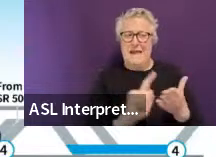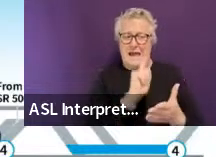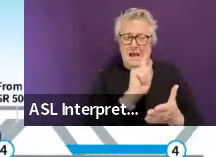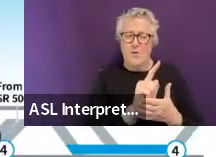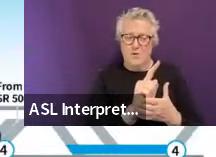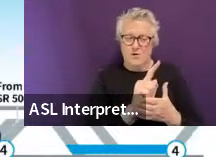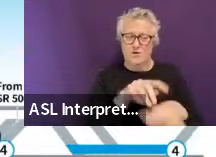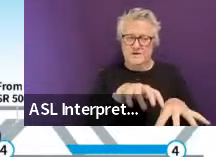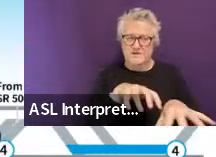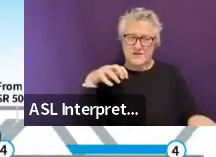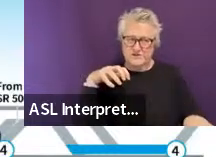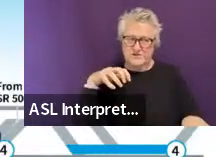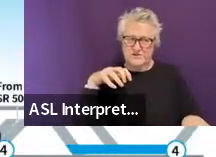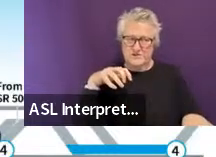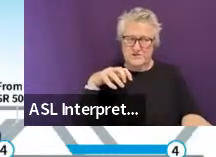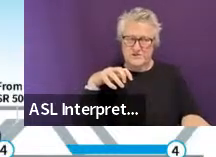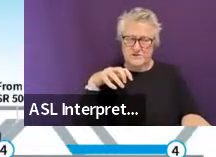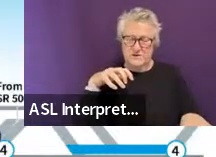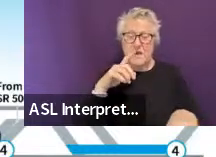$100 million.